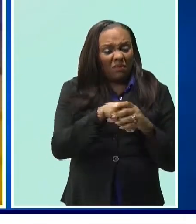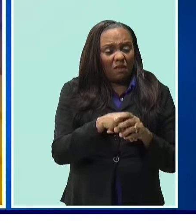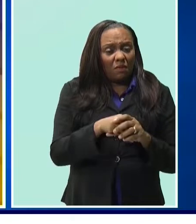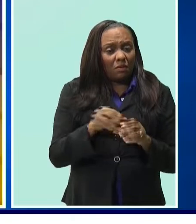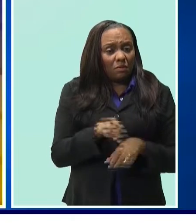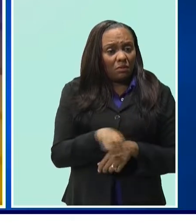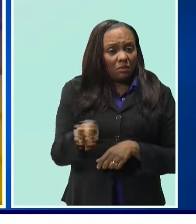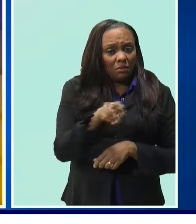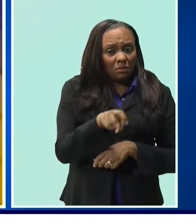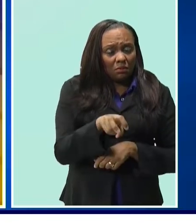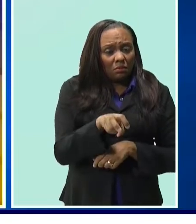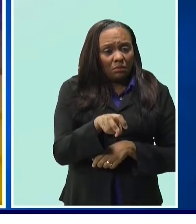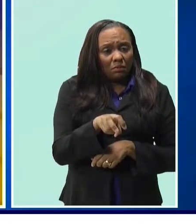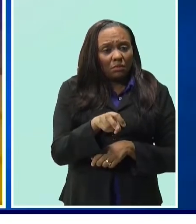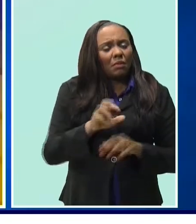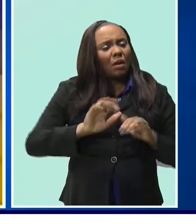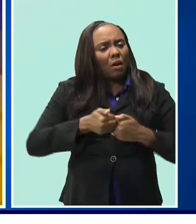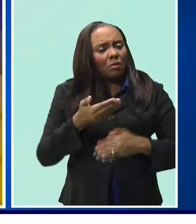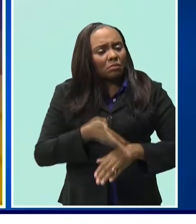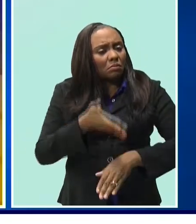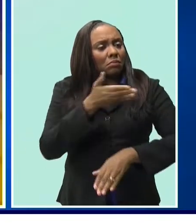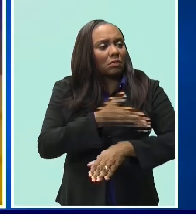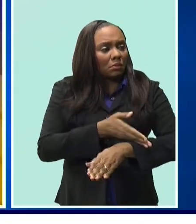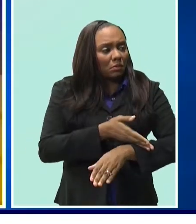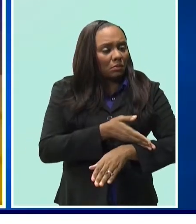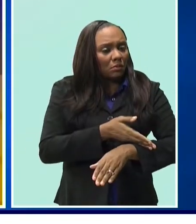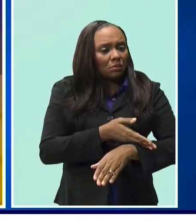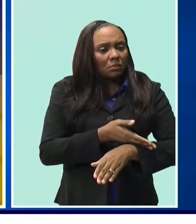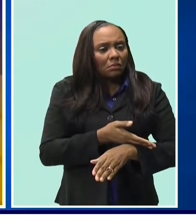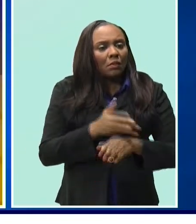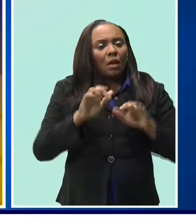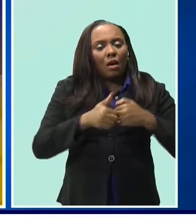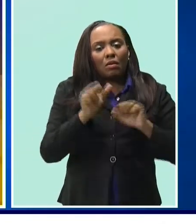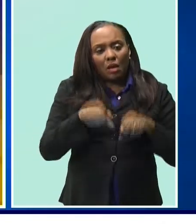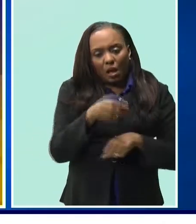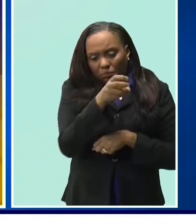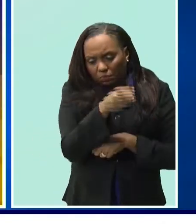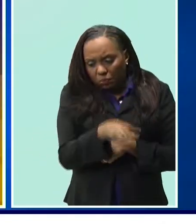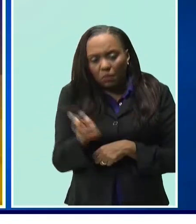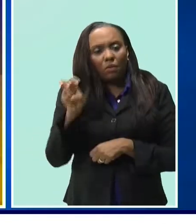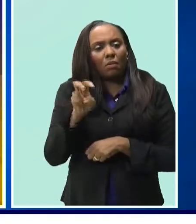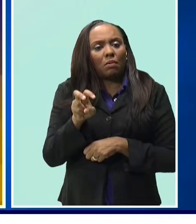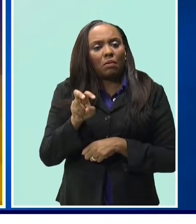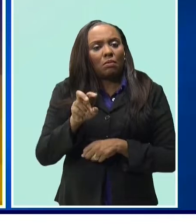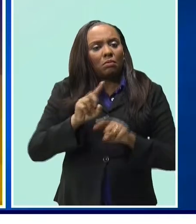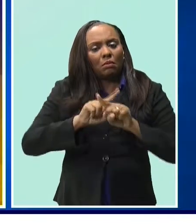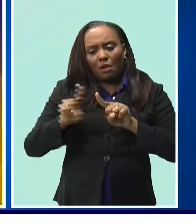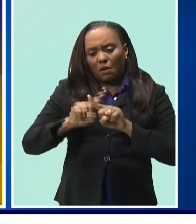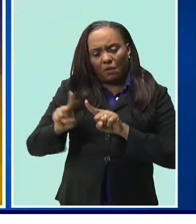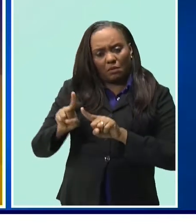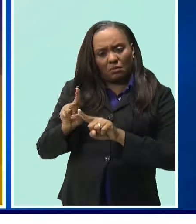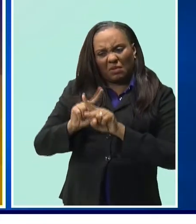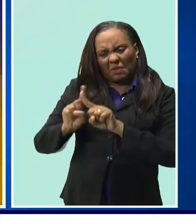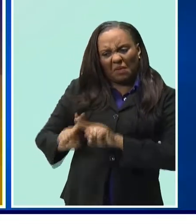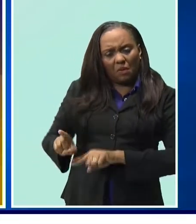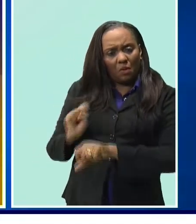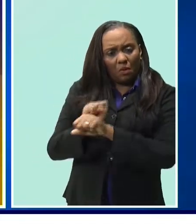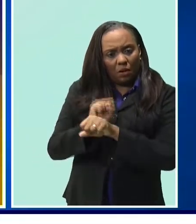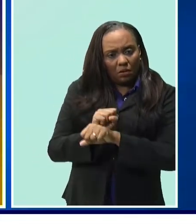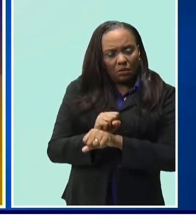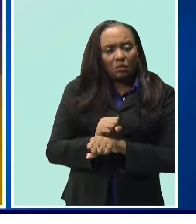sector, but to start looking at how might they be able to move into different areas of work. And so that the training initiative